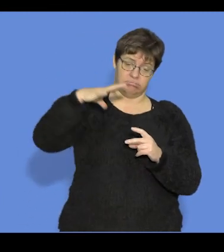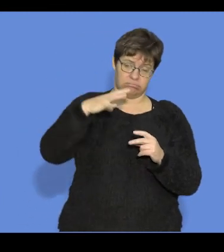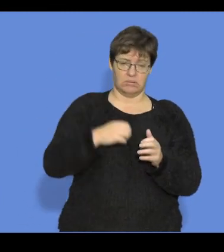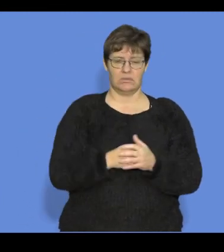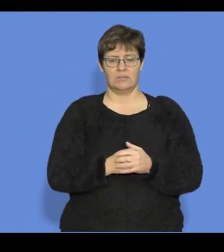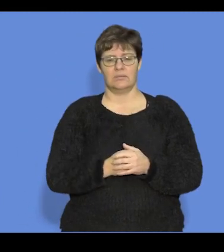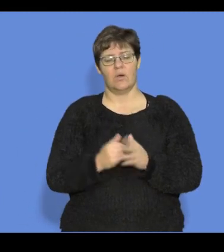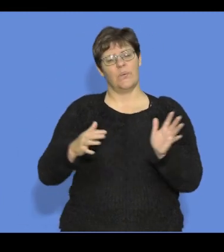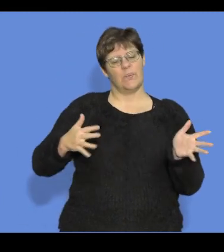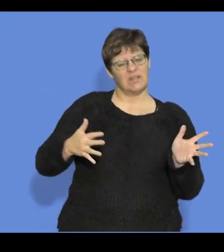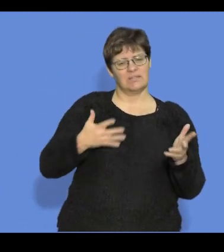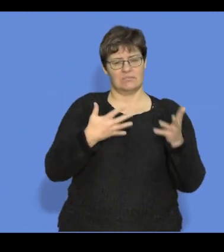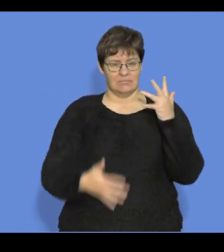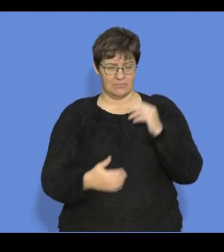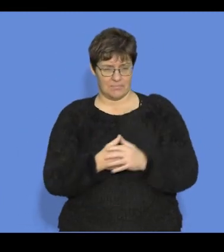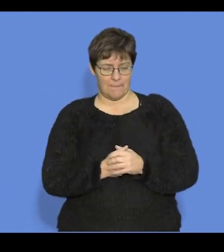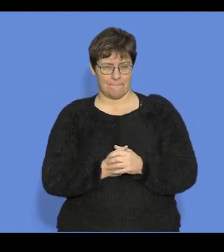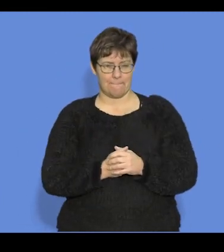wind.